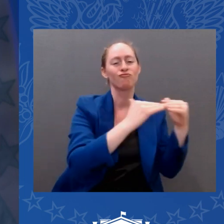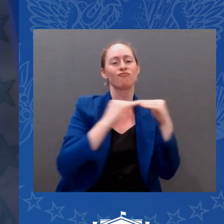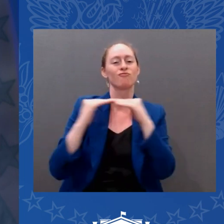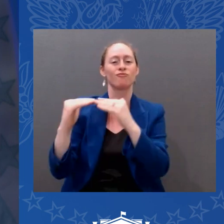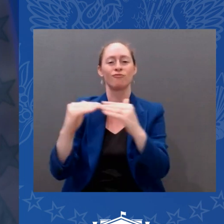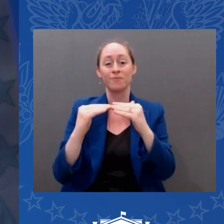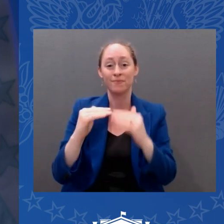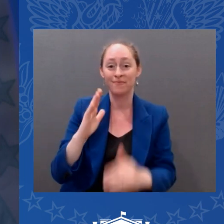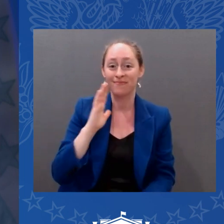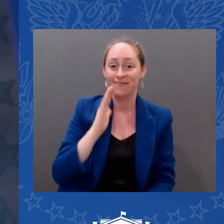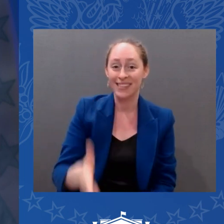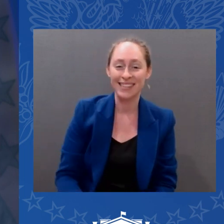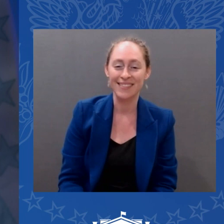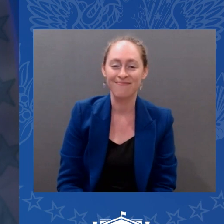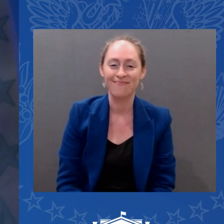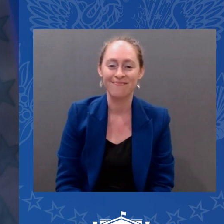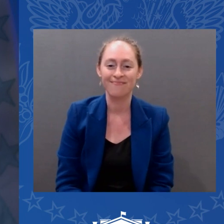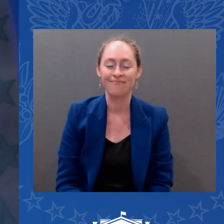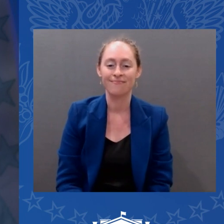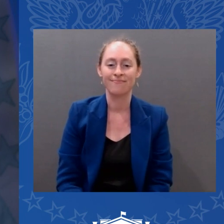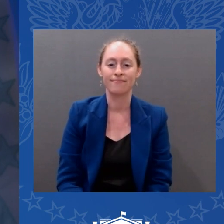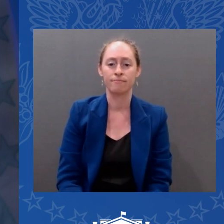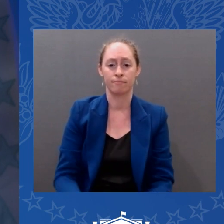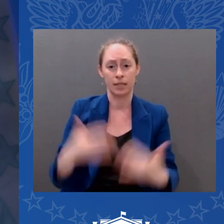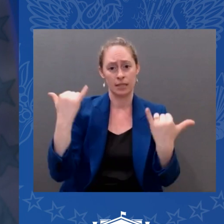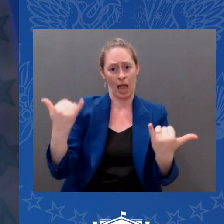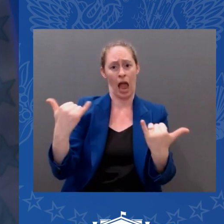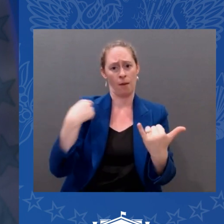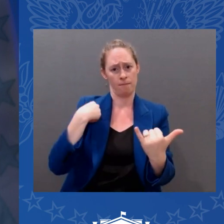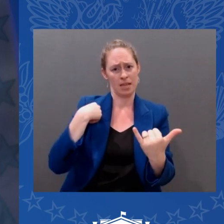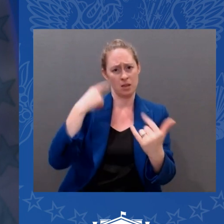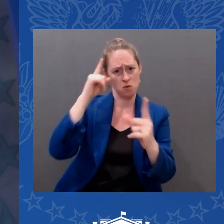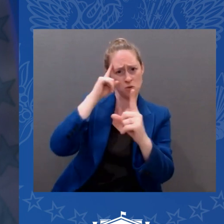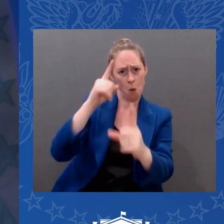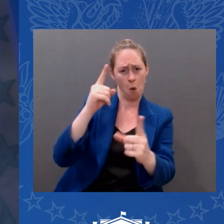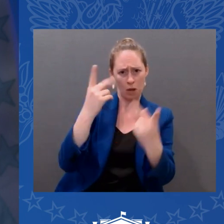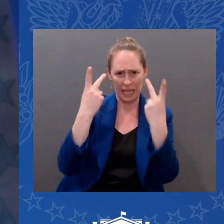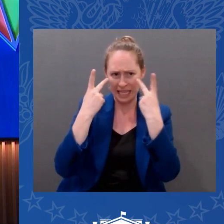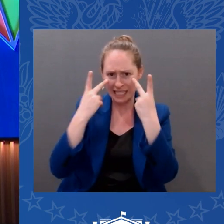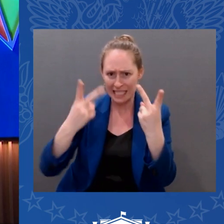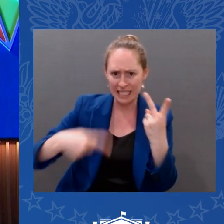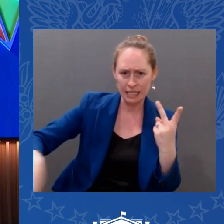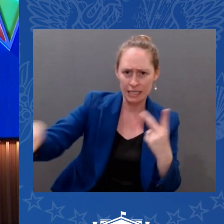forward positively on that journey together. Thank you.